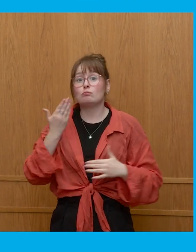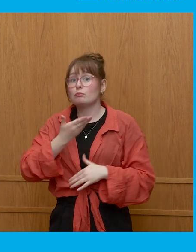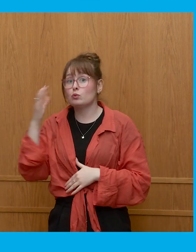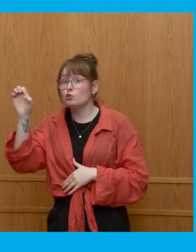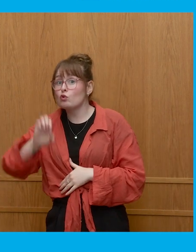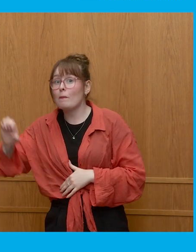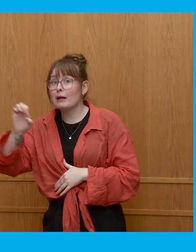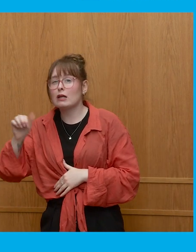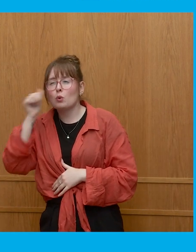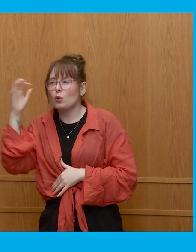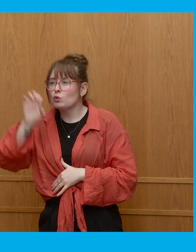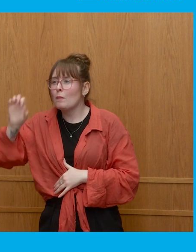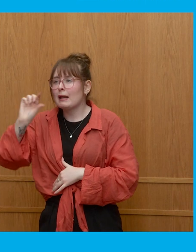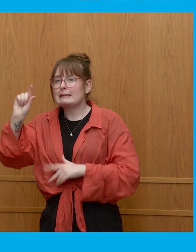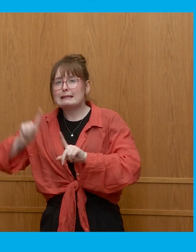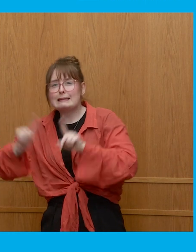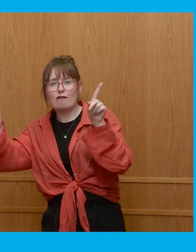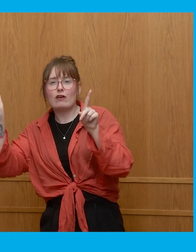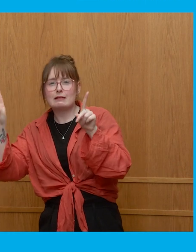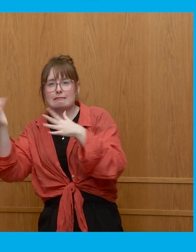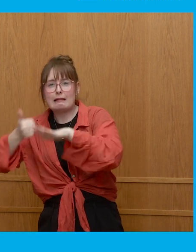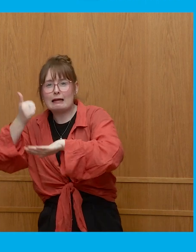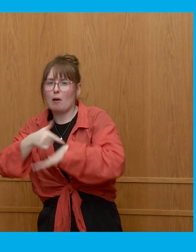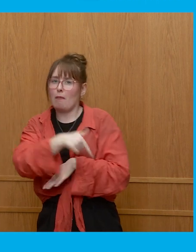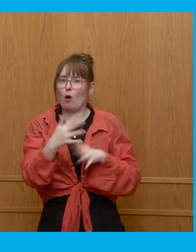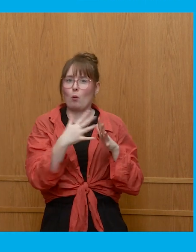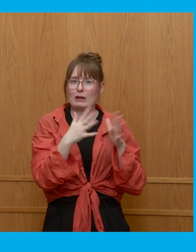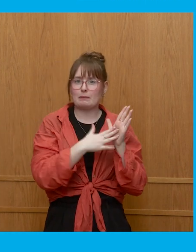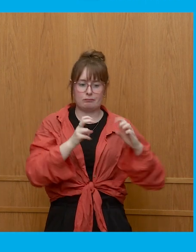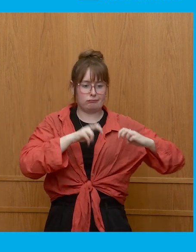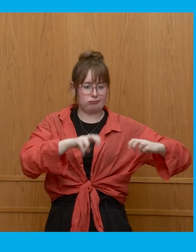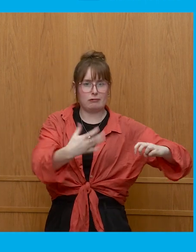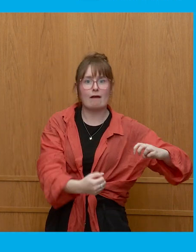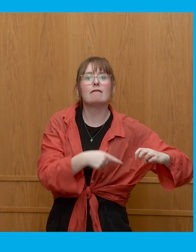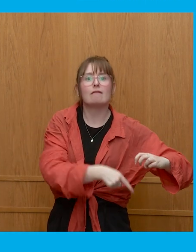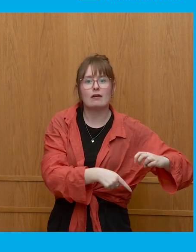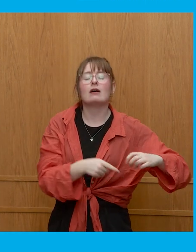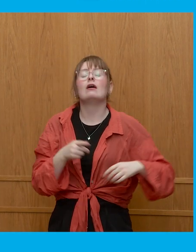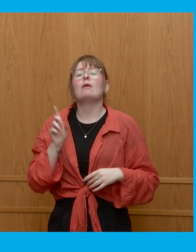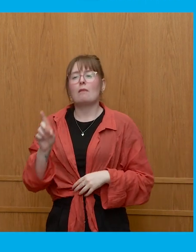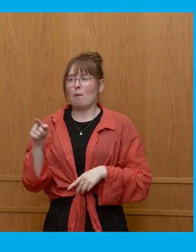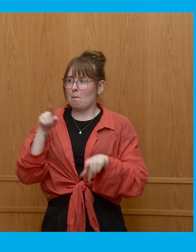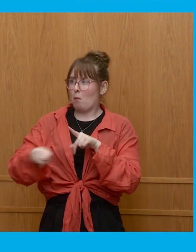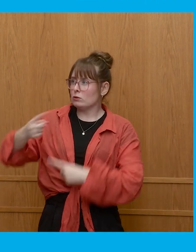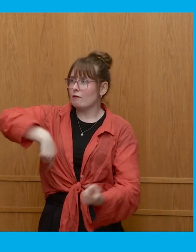with in Madrid or in the autonomous regions of Spain. And we, most of us, had to think a bit about